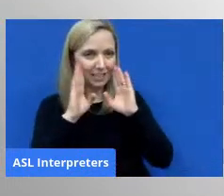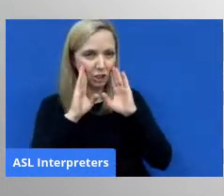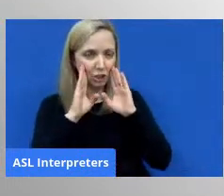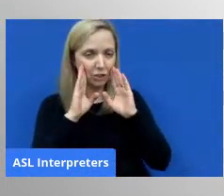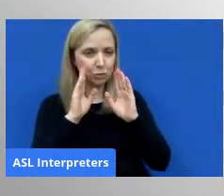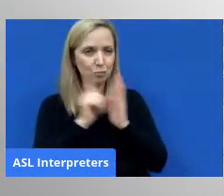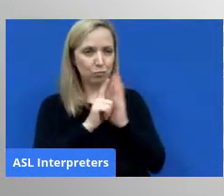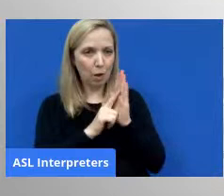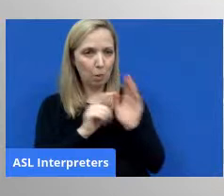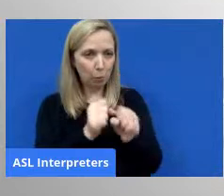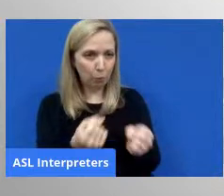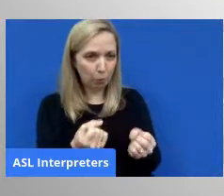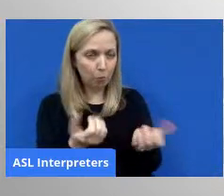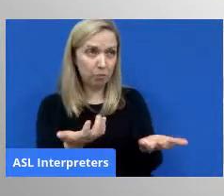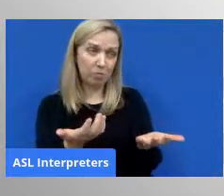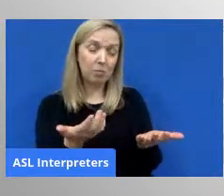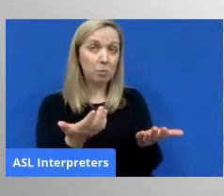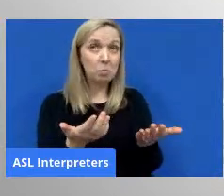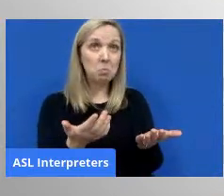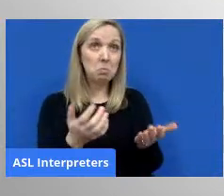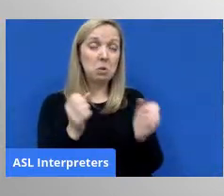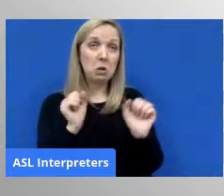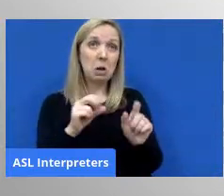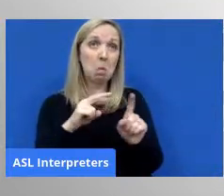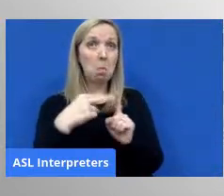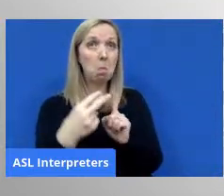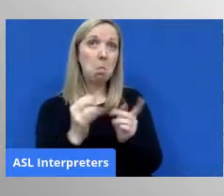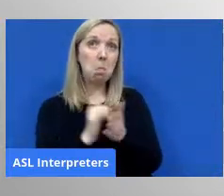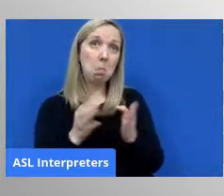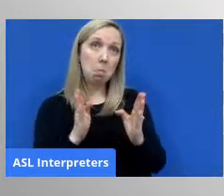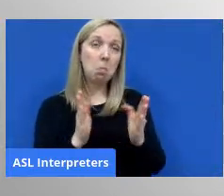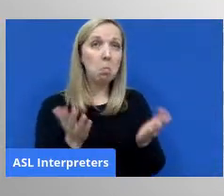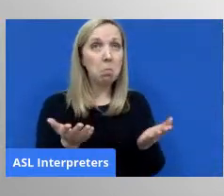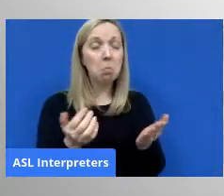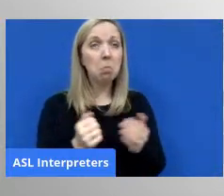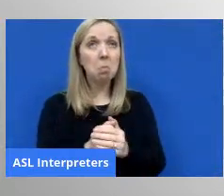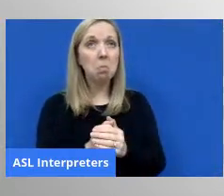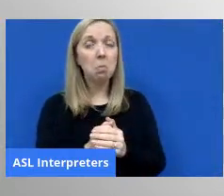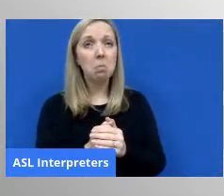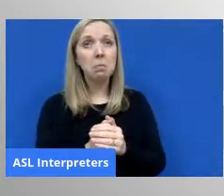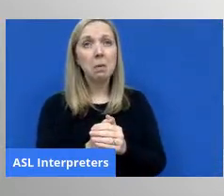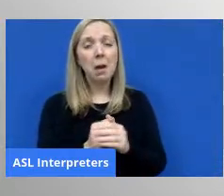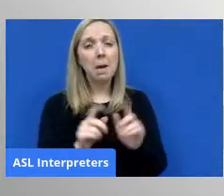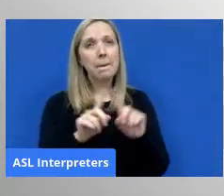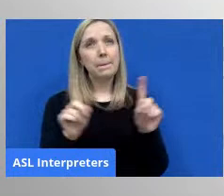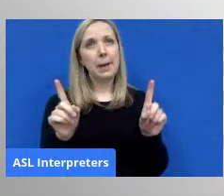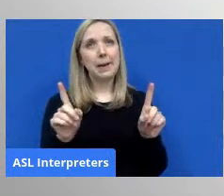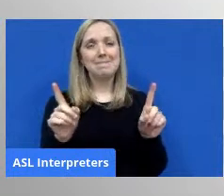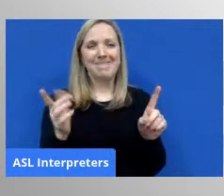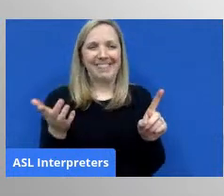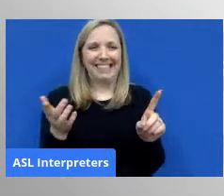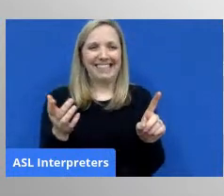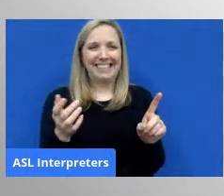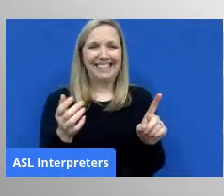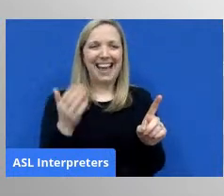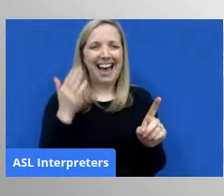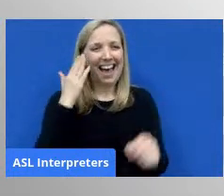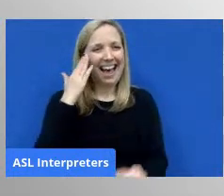So, you know, I guess you could look at it that way as well. But I'm not